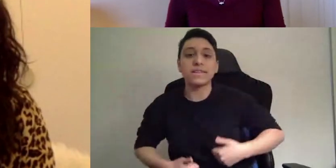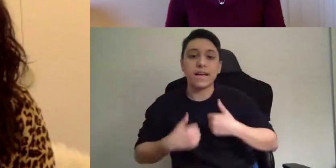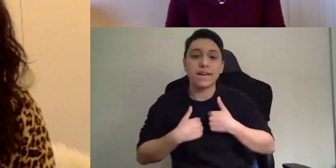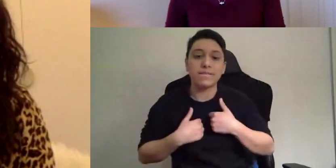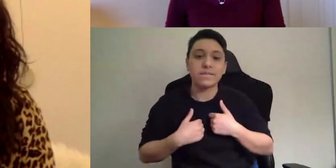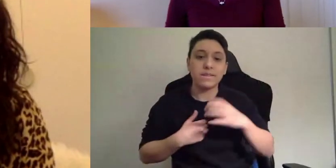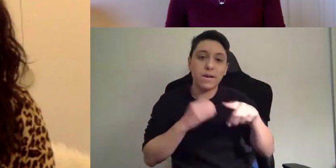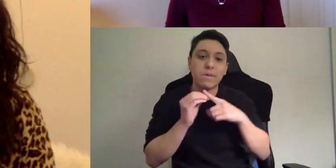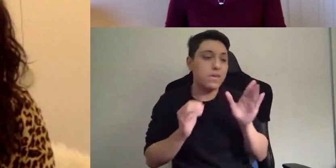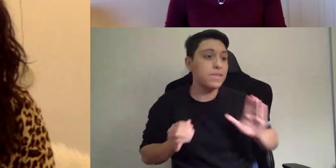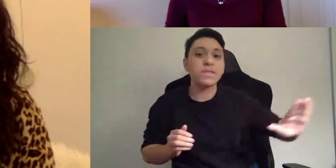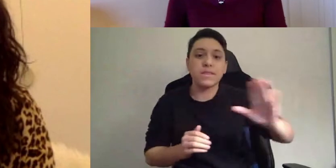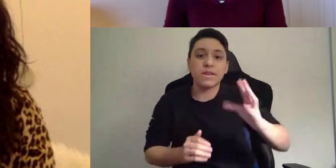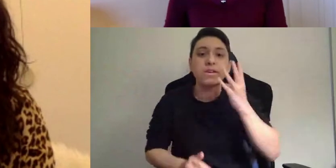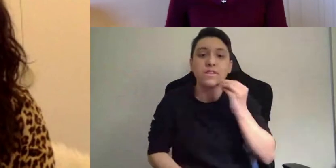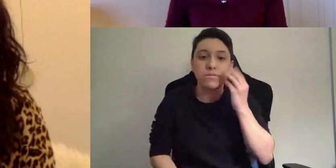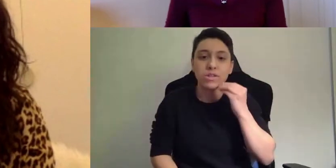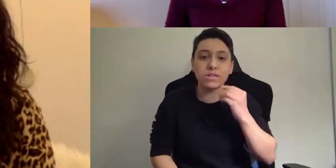And I think it's important,